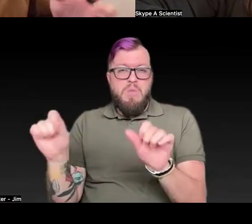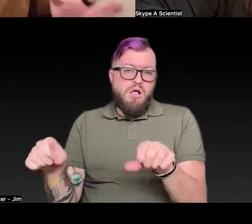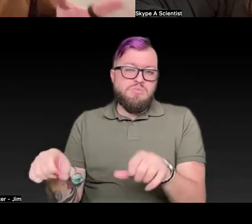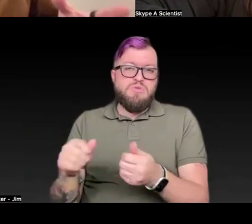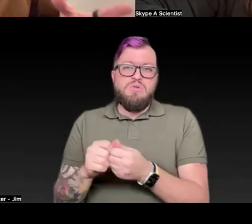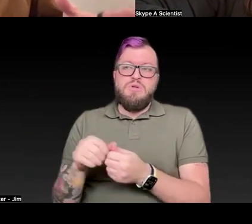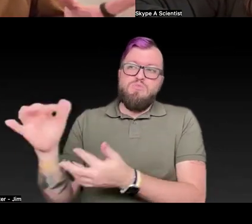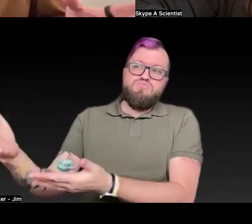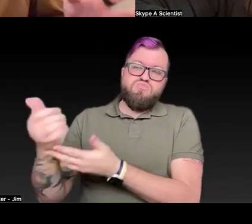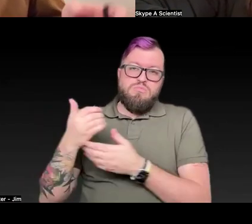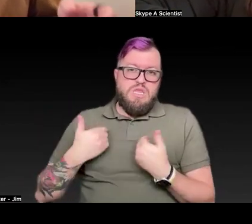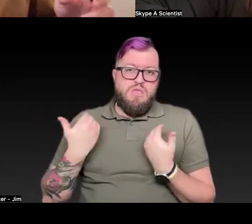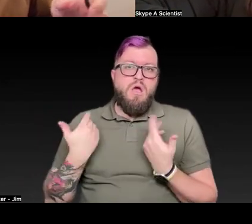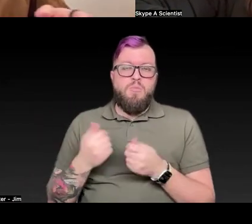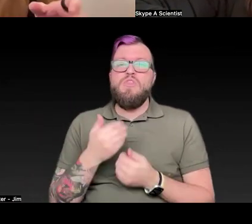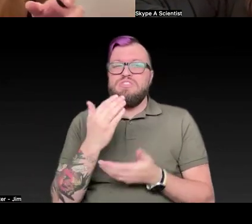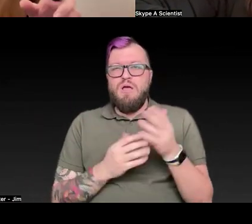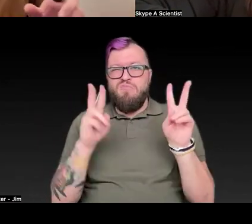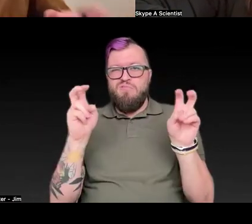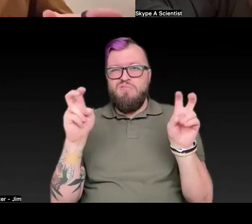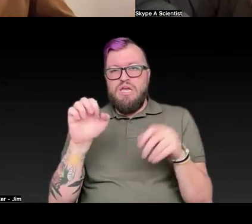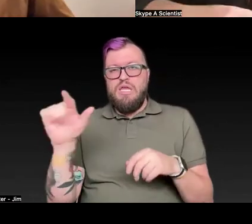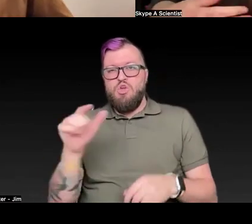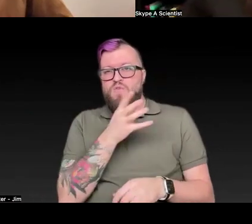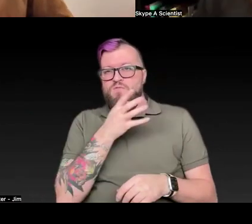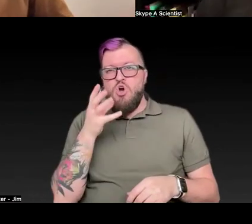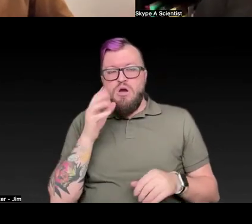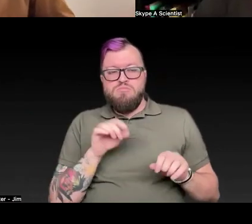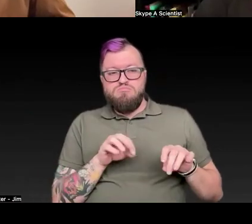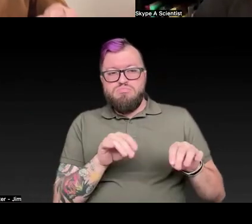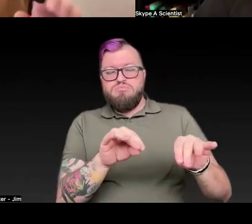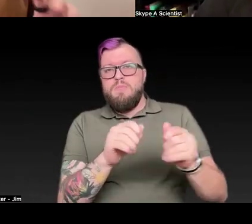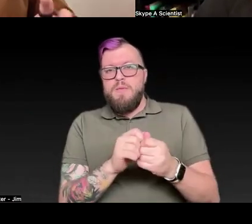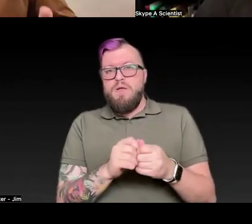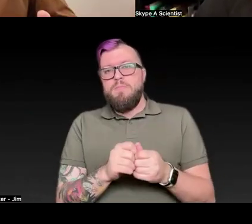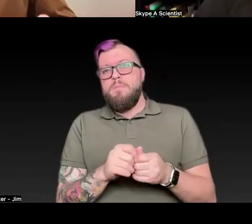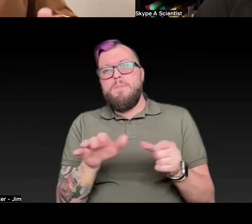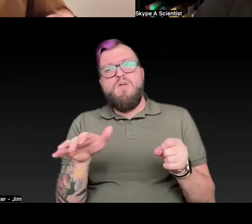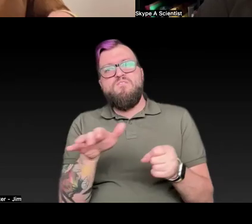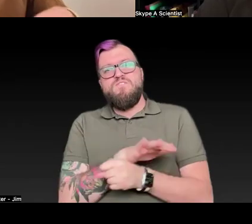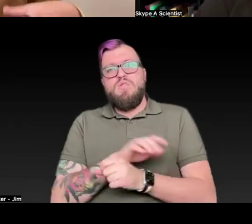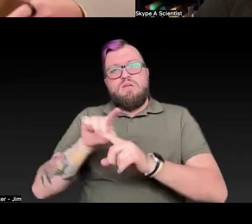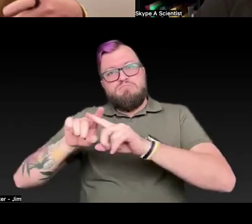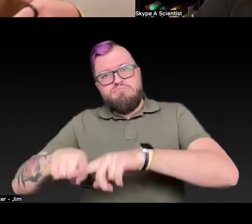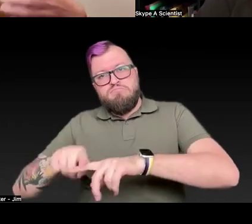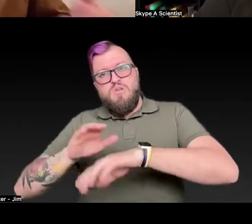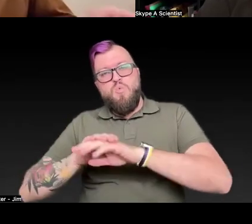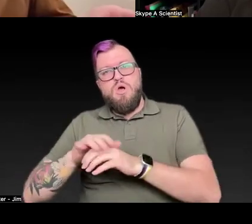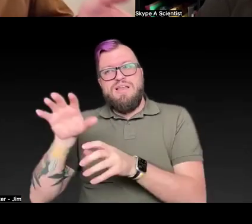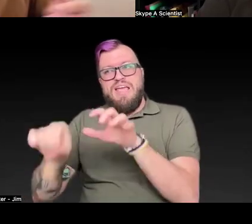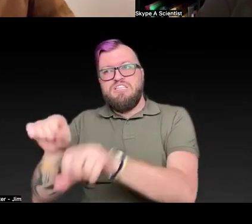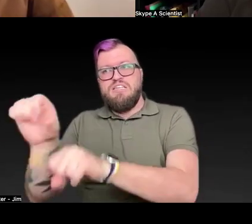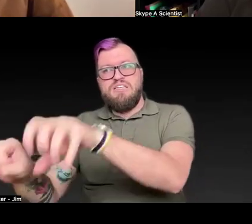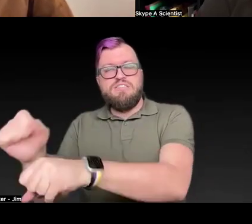there are eel farms, but they are entirely reliant on wild caught Oh, cotton eels eels. that they then